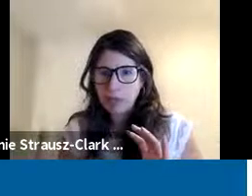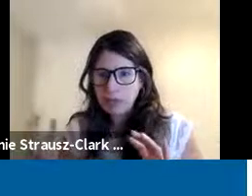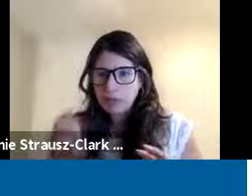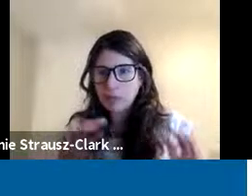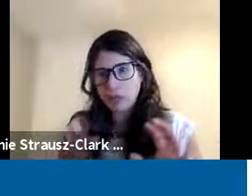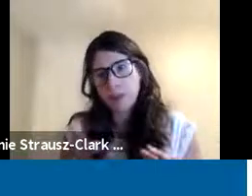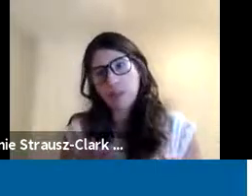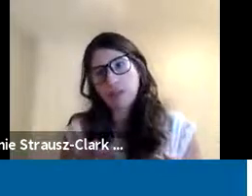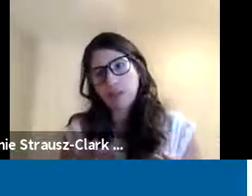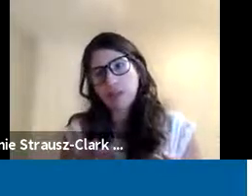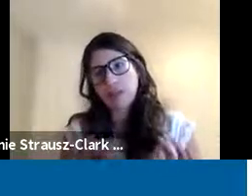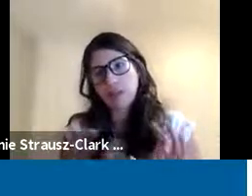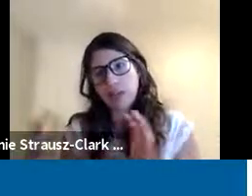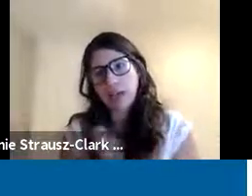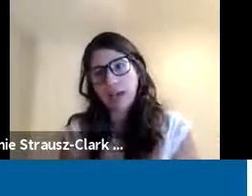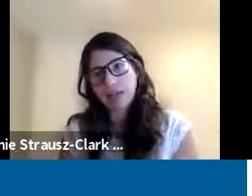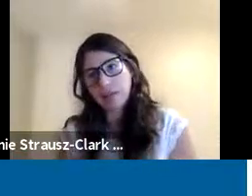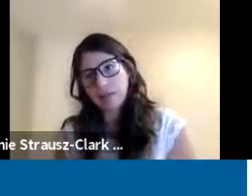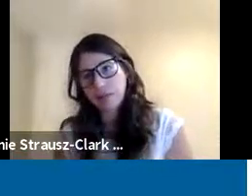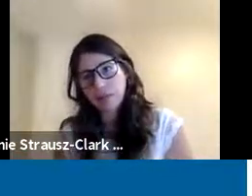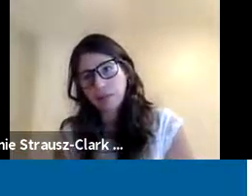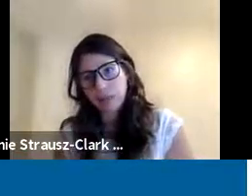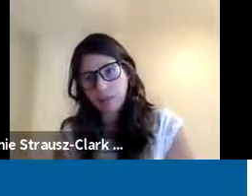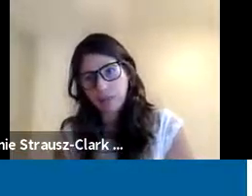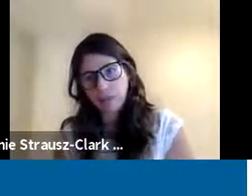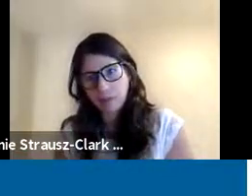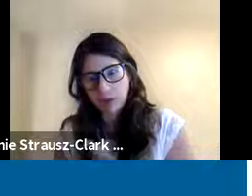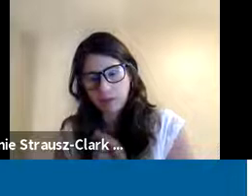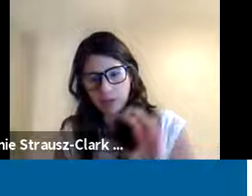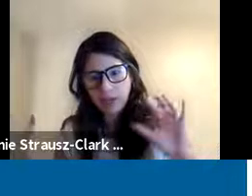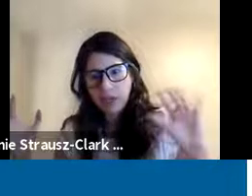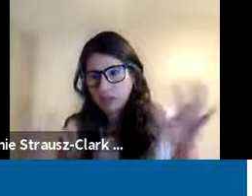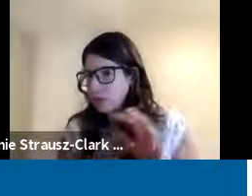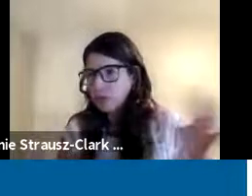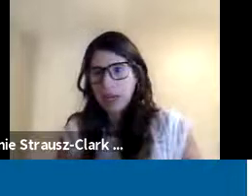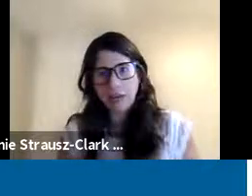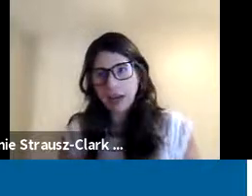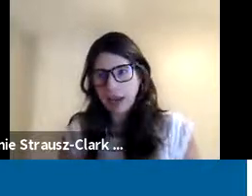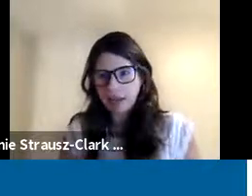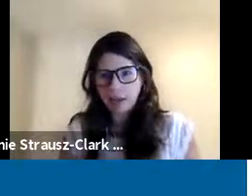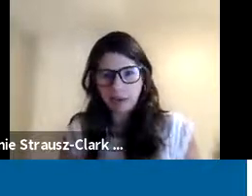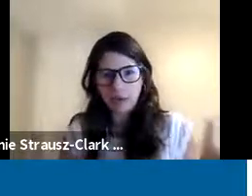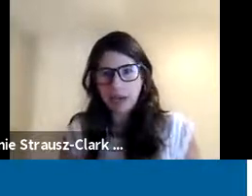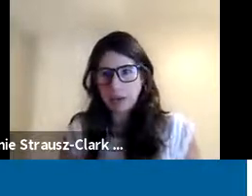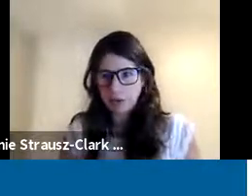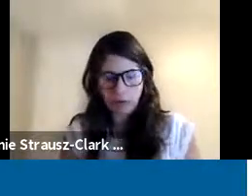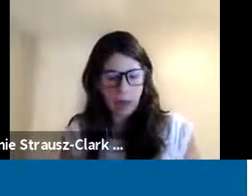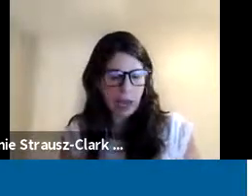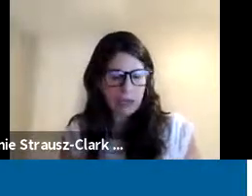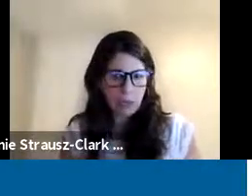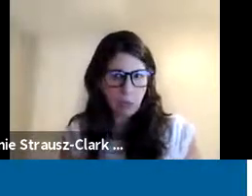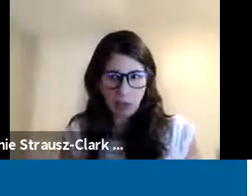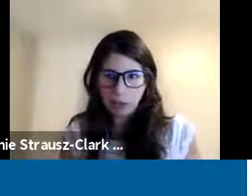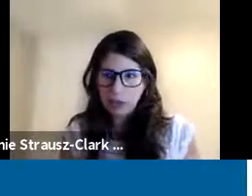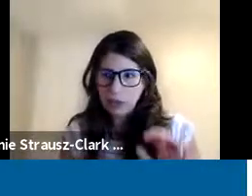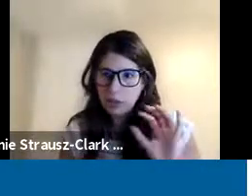I'm going to ask you the same questions that are being asked of CRIS committee members in the breakouts, just so we can have that added data point and get your feedback